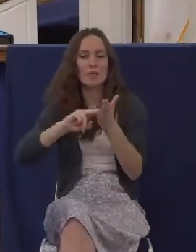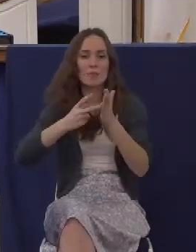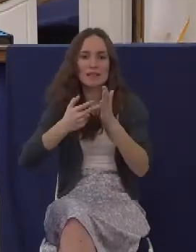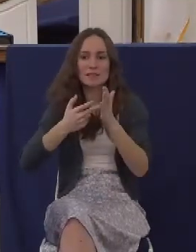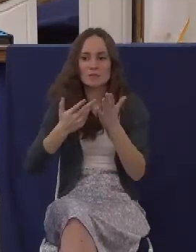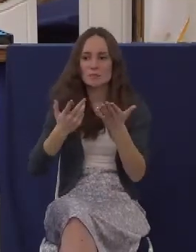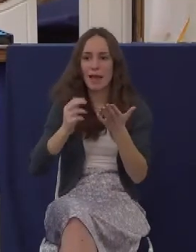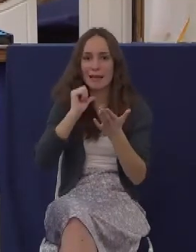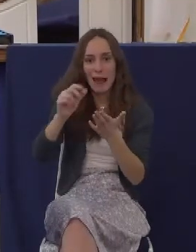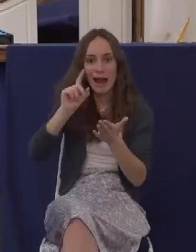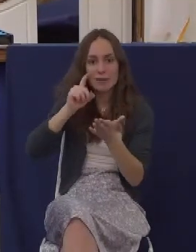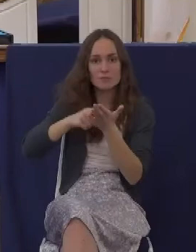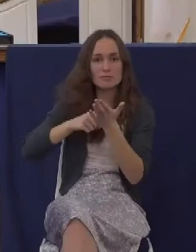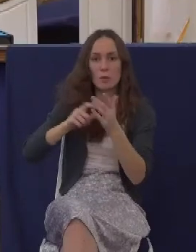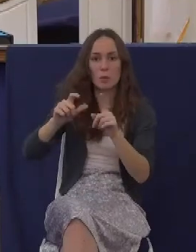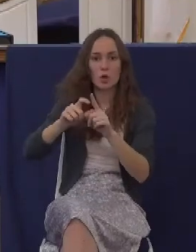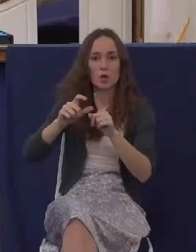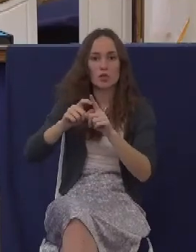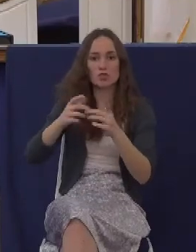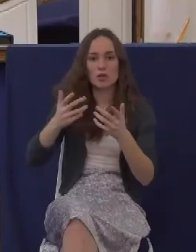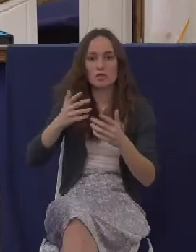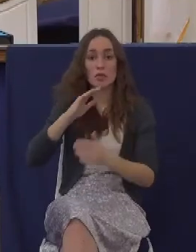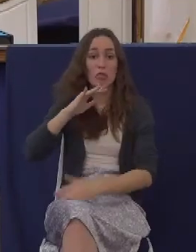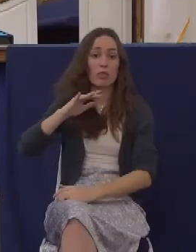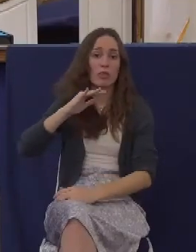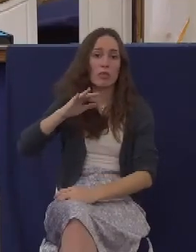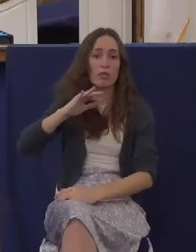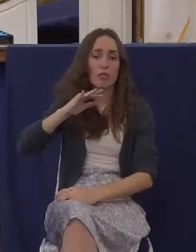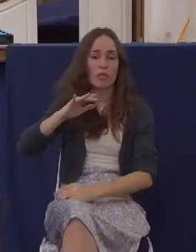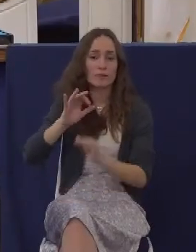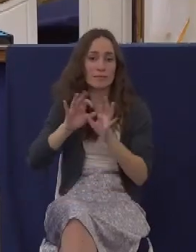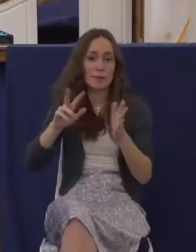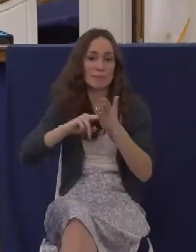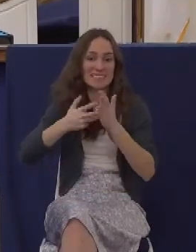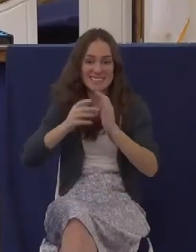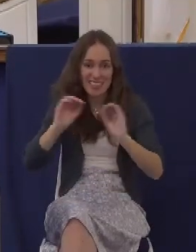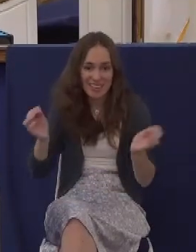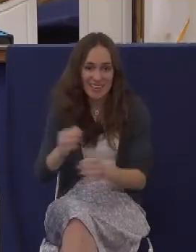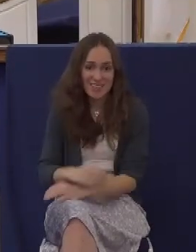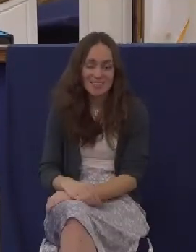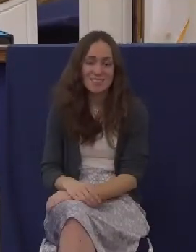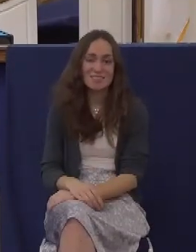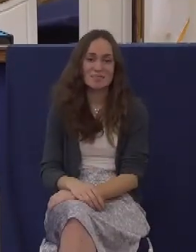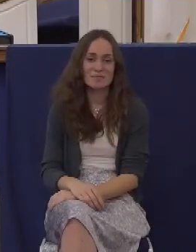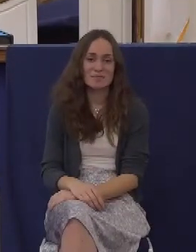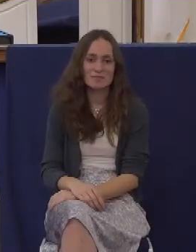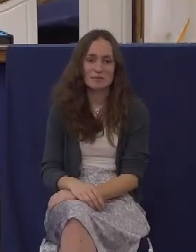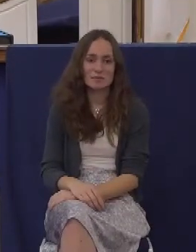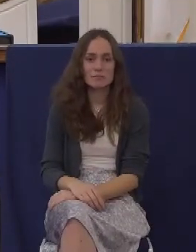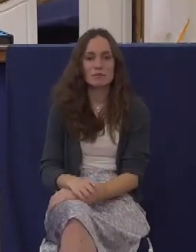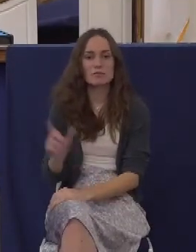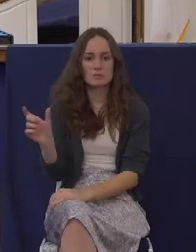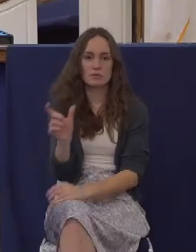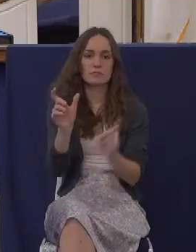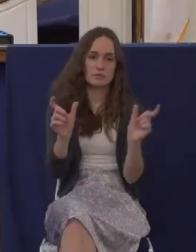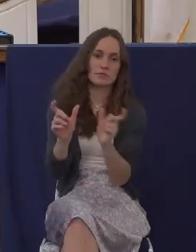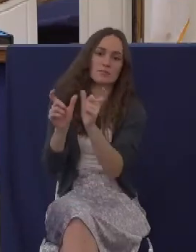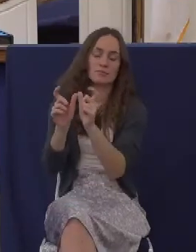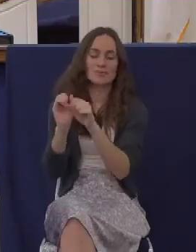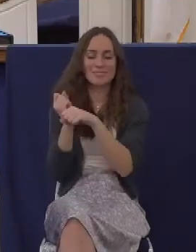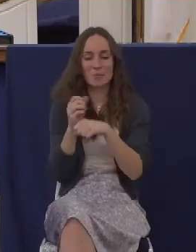word. Bada, bada, bada, bada, bada. Bada, bada, bada, bada, bada, bada. Swing, bada, bada, bada,